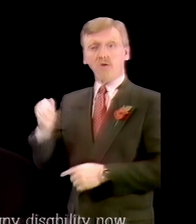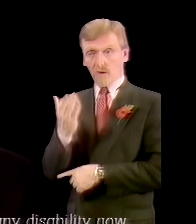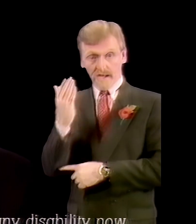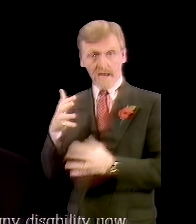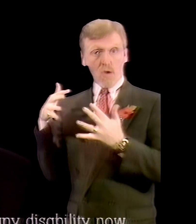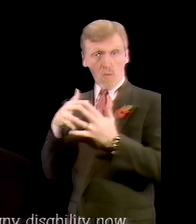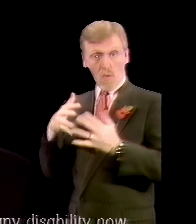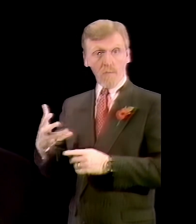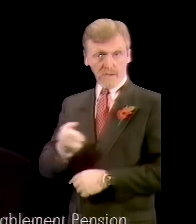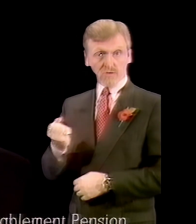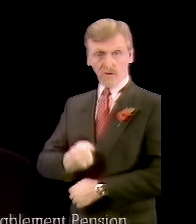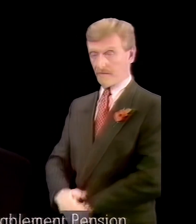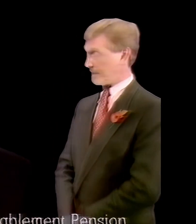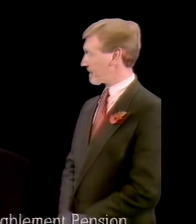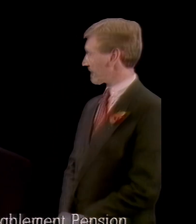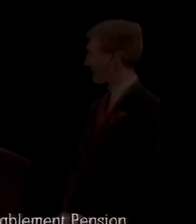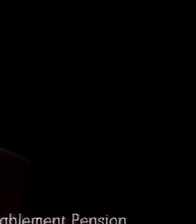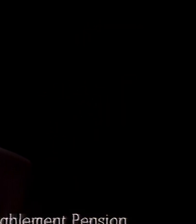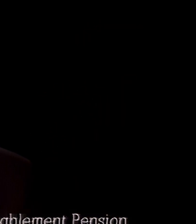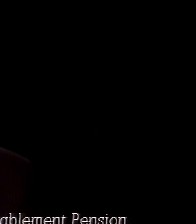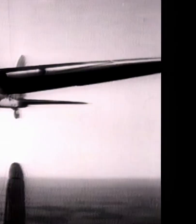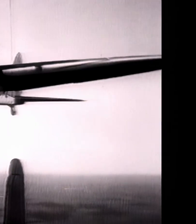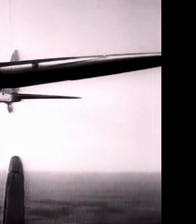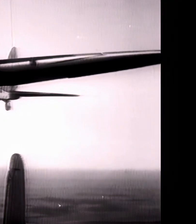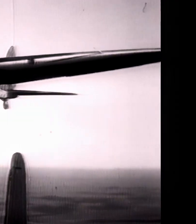link back to the war, should claim a war-disablement pension.